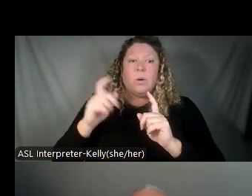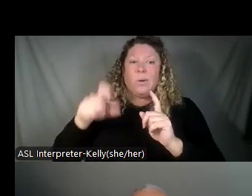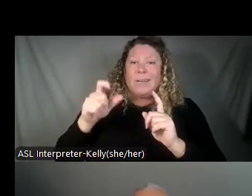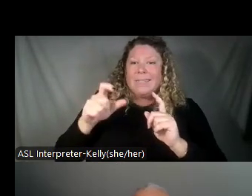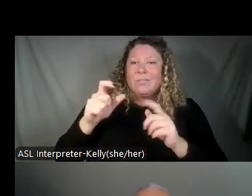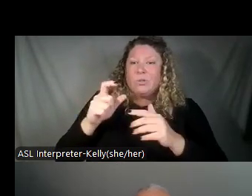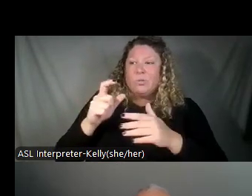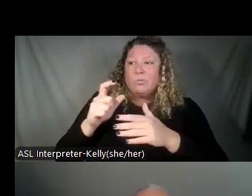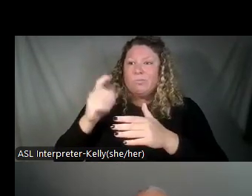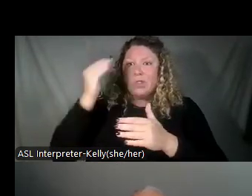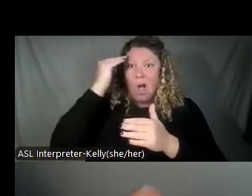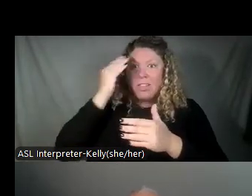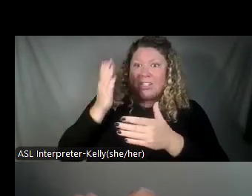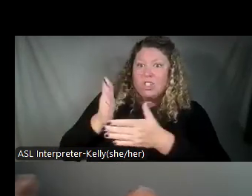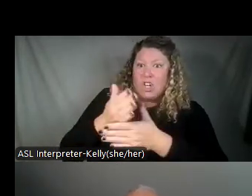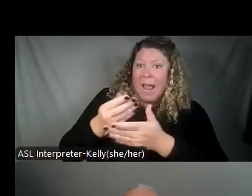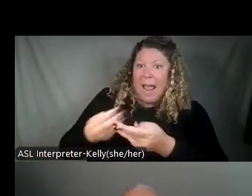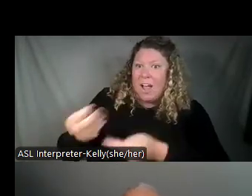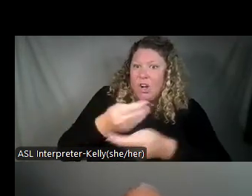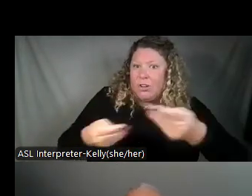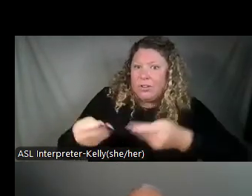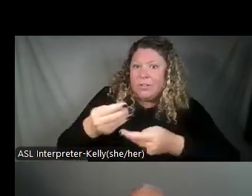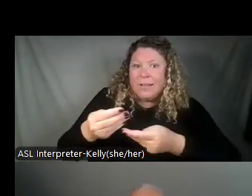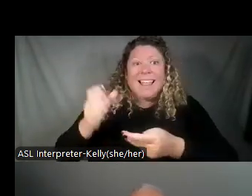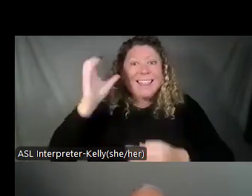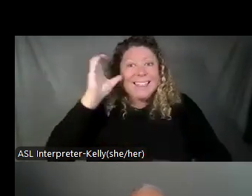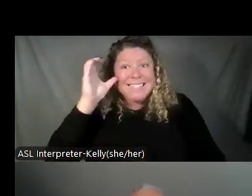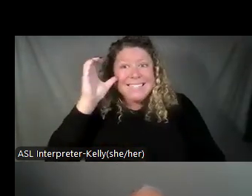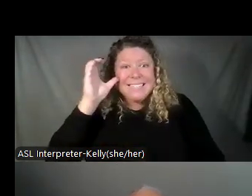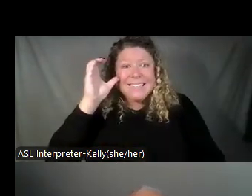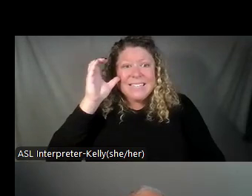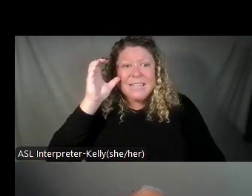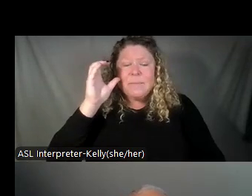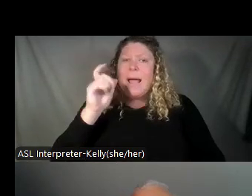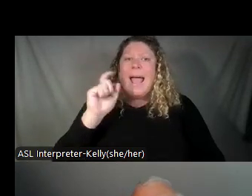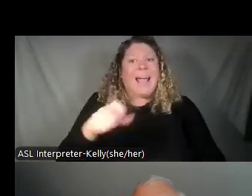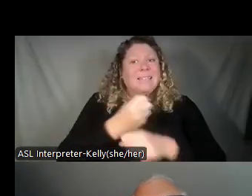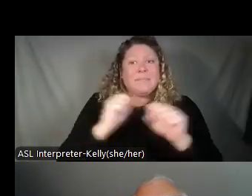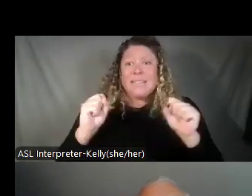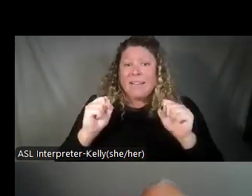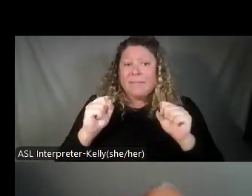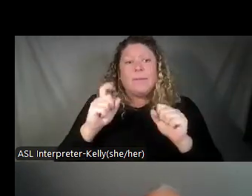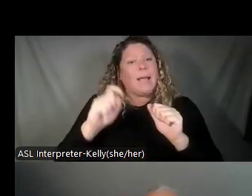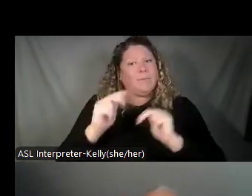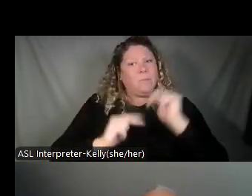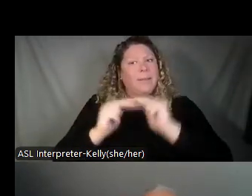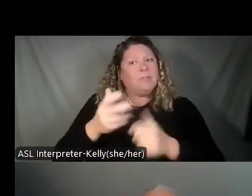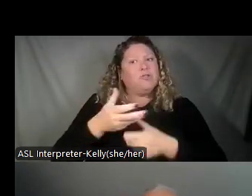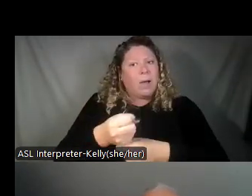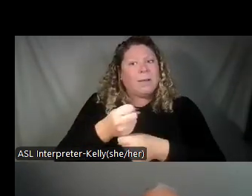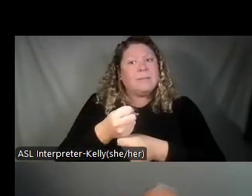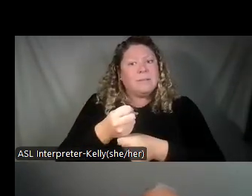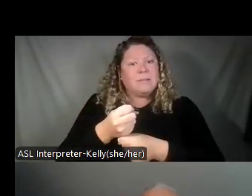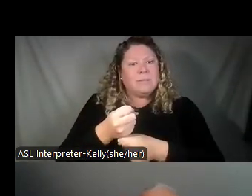actively listen, but there needs to be safety and building trust. And I'm going to dive into accountability when we get